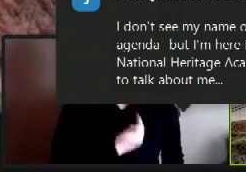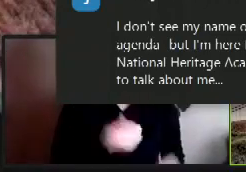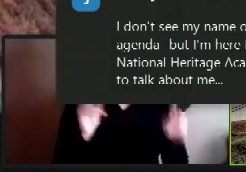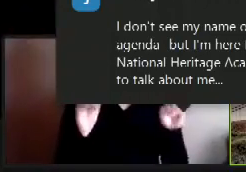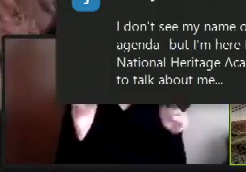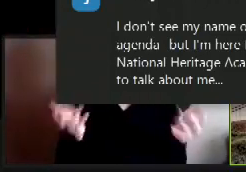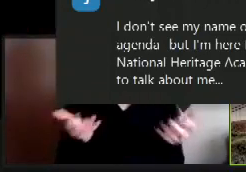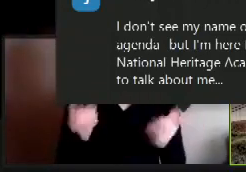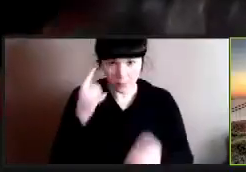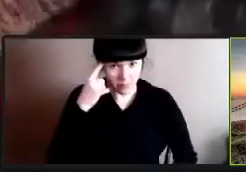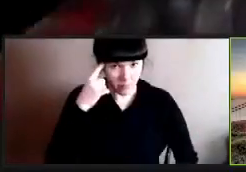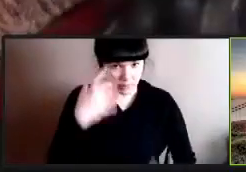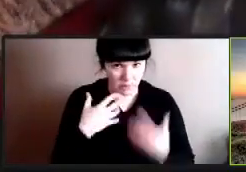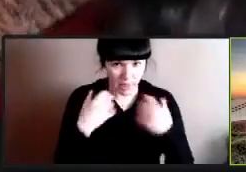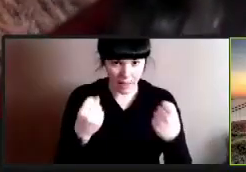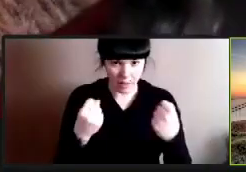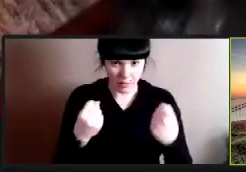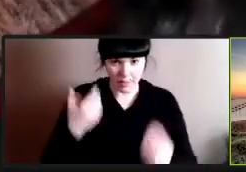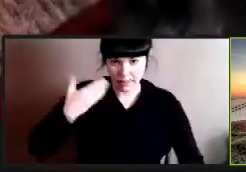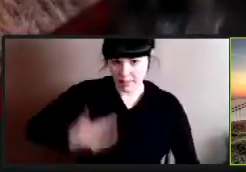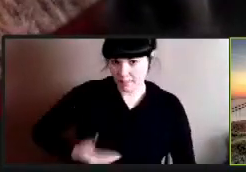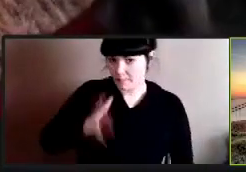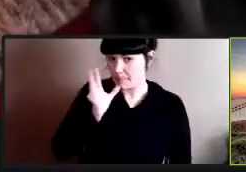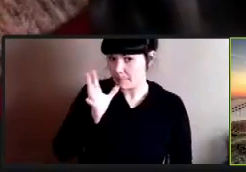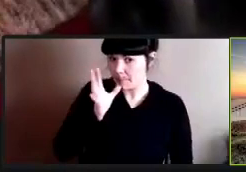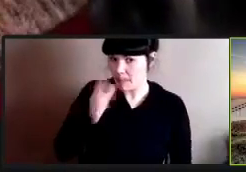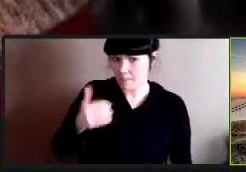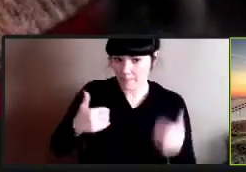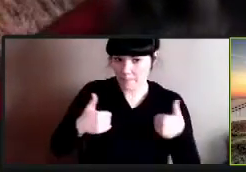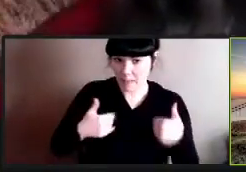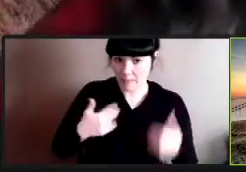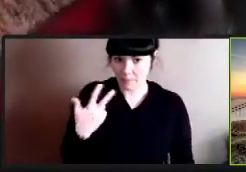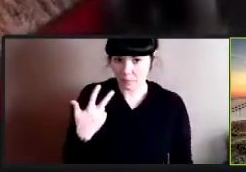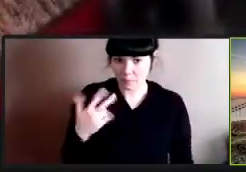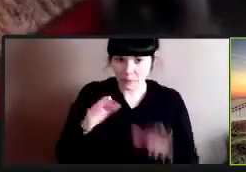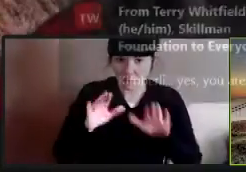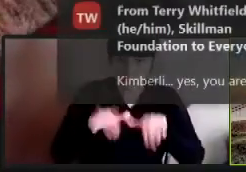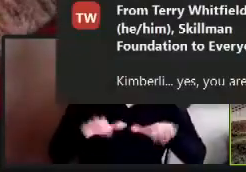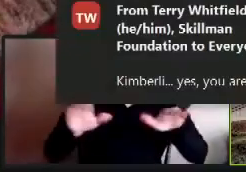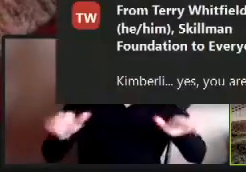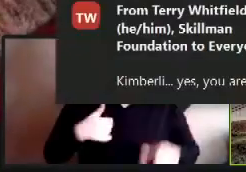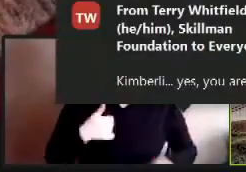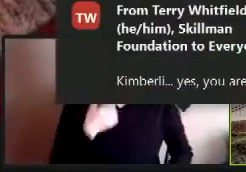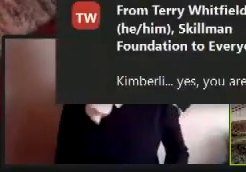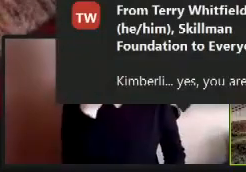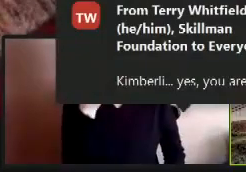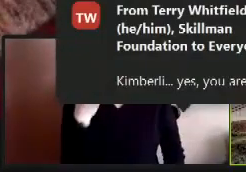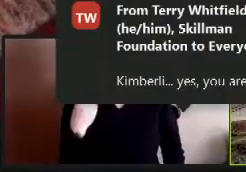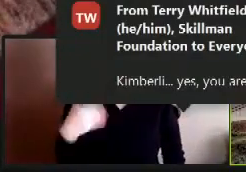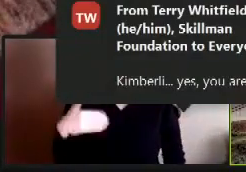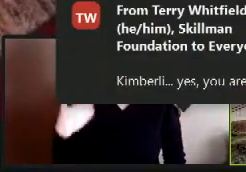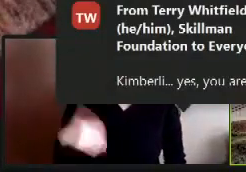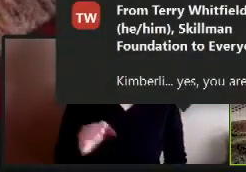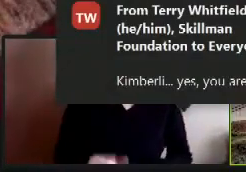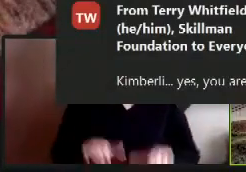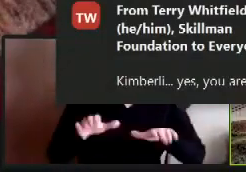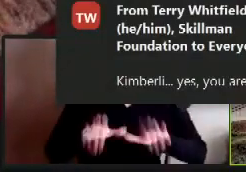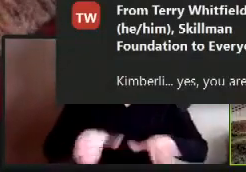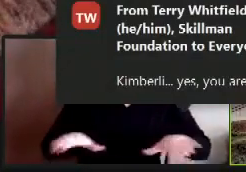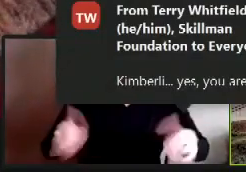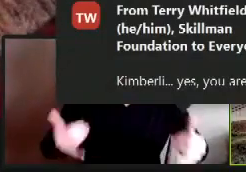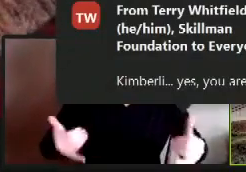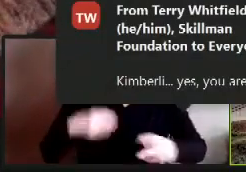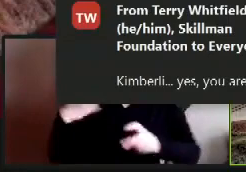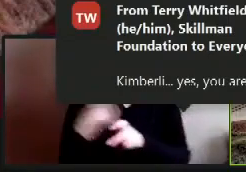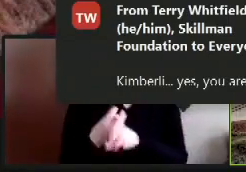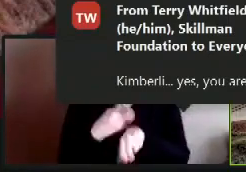myself with two, three children, I've seen how difficult it is to continue to raise my children. My teenager, my